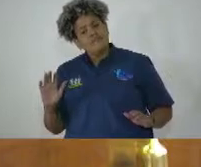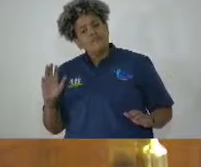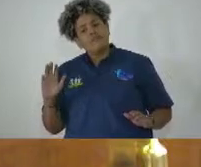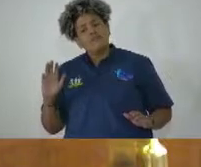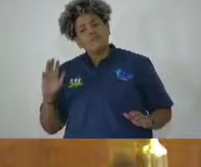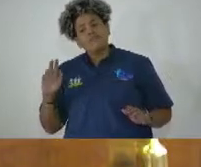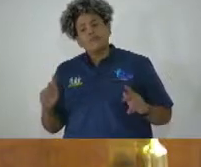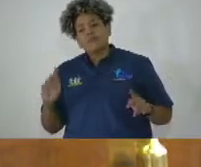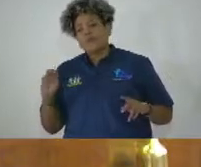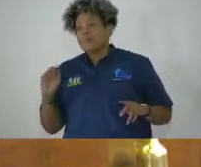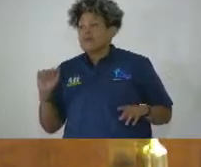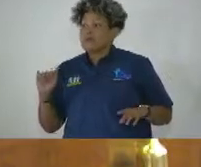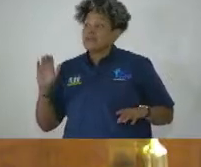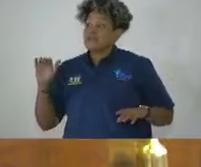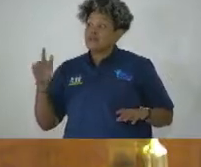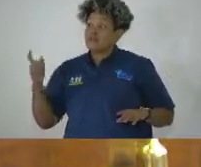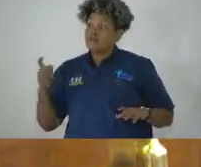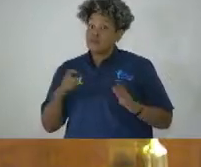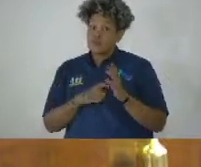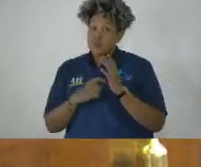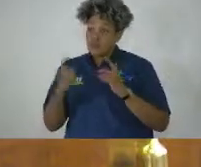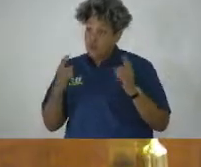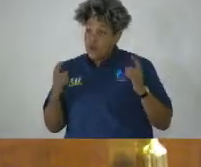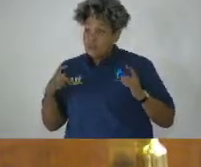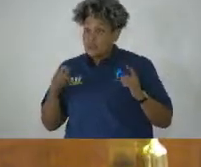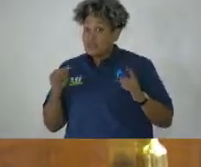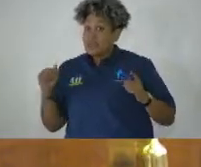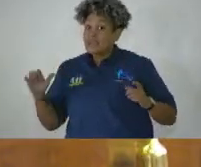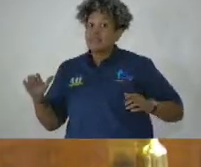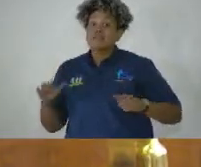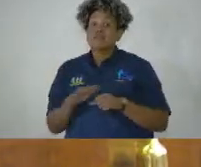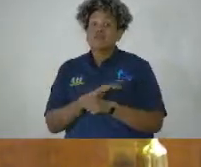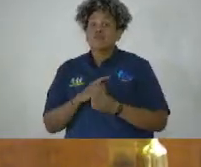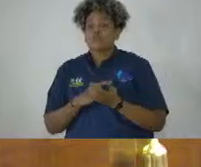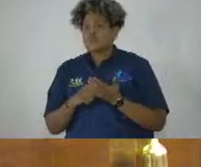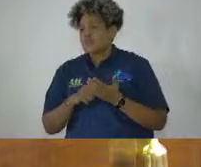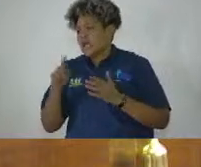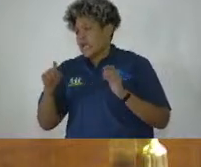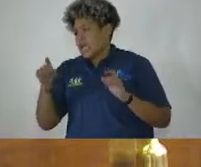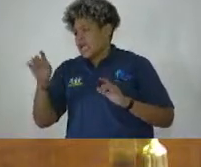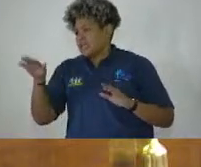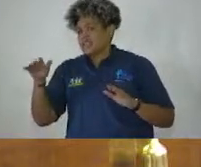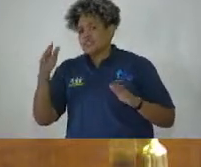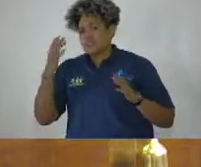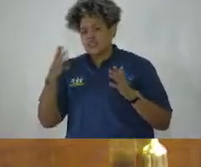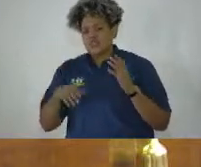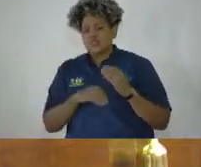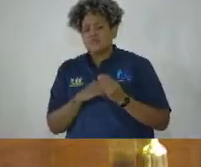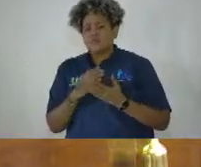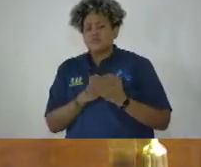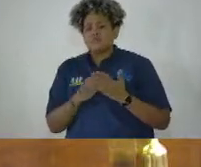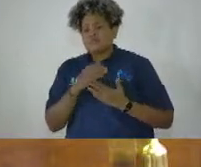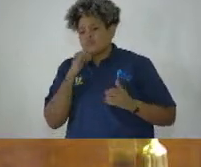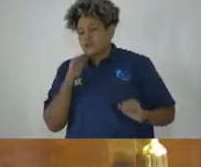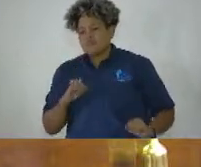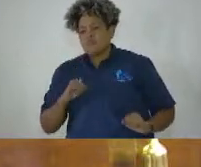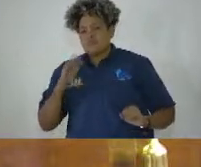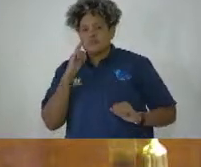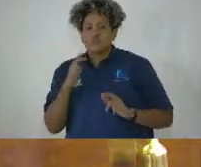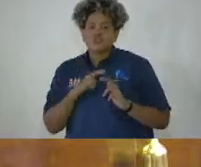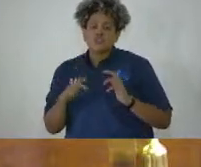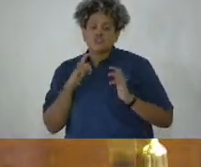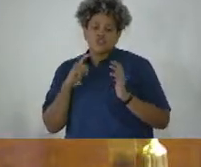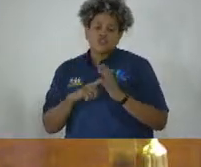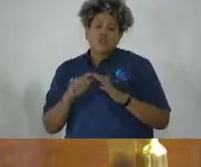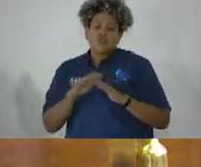come to the PAC so that we can have fulsome deliberations of the supplementary budget is not possible. So we don't get